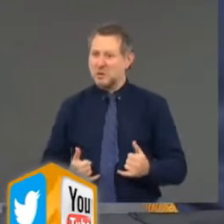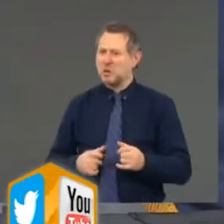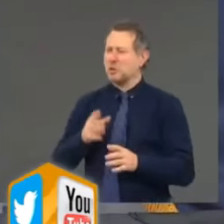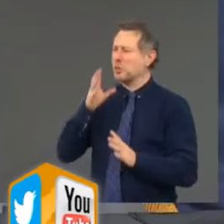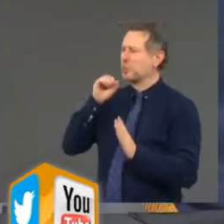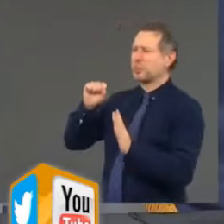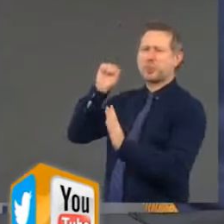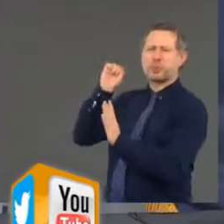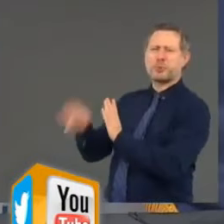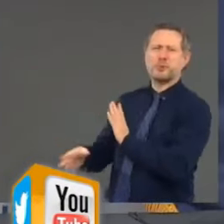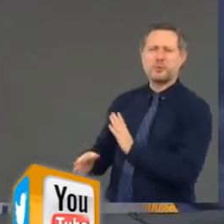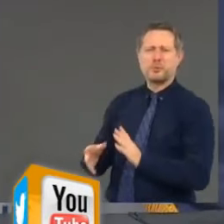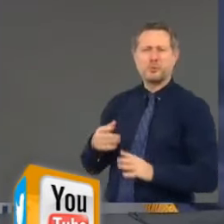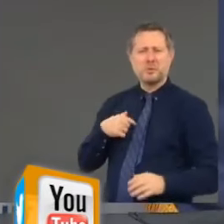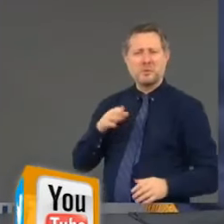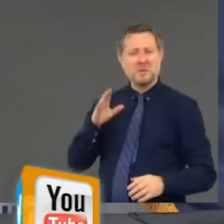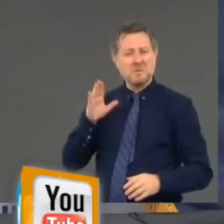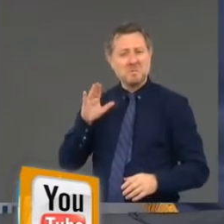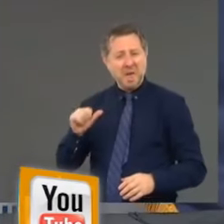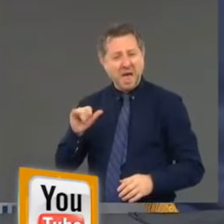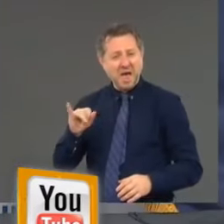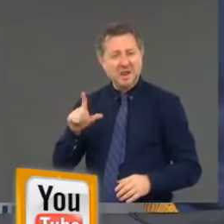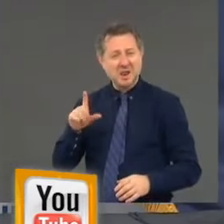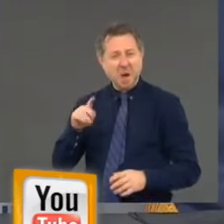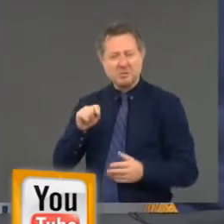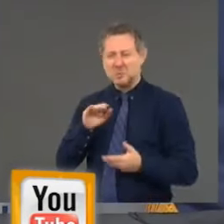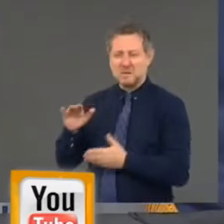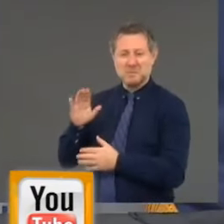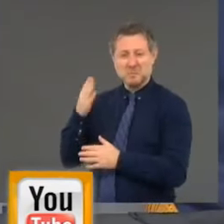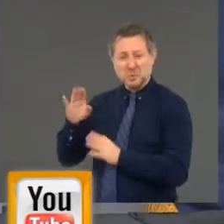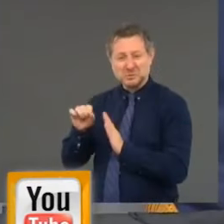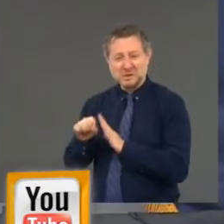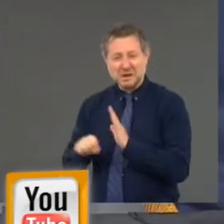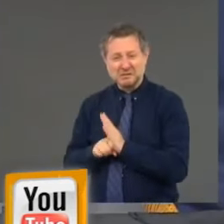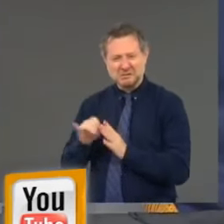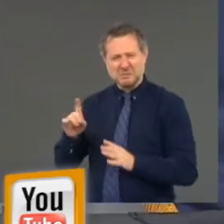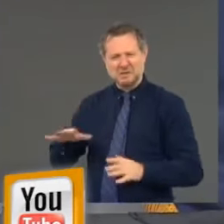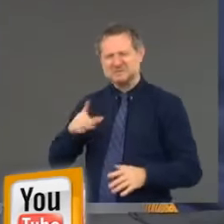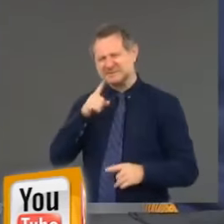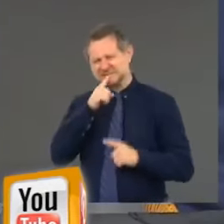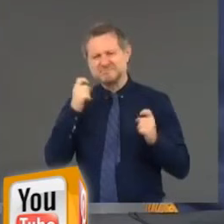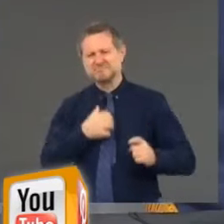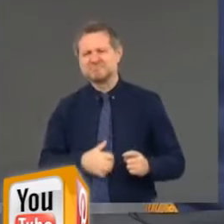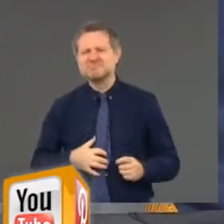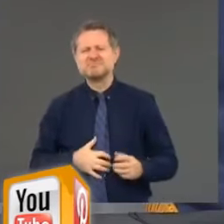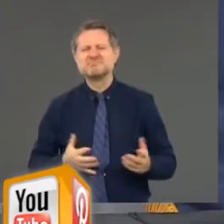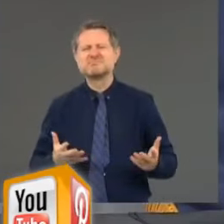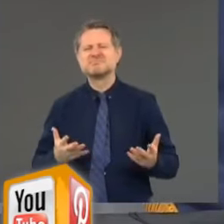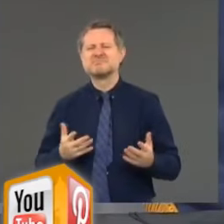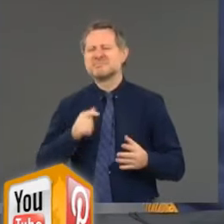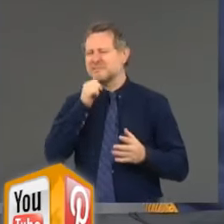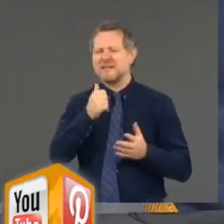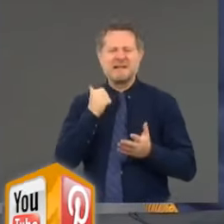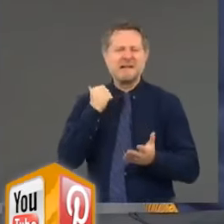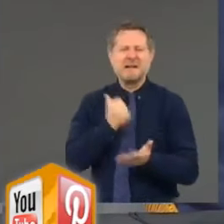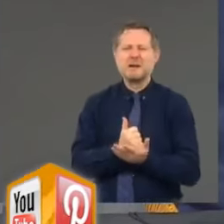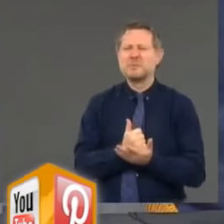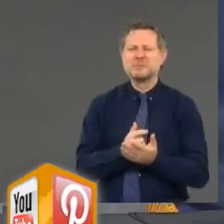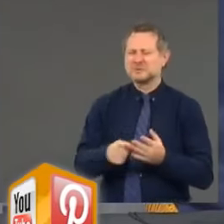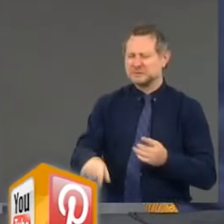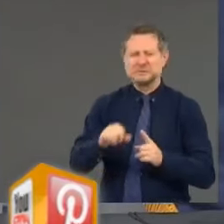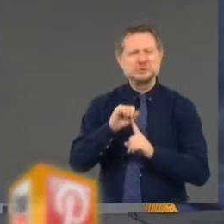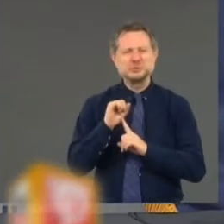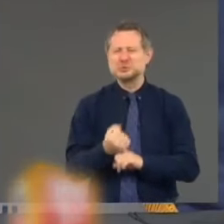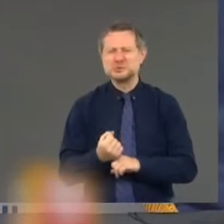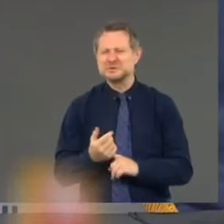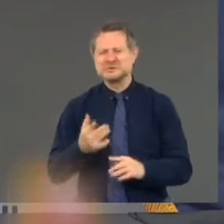this, not only is it ugly and repugnant, it's even counterproductive and self-destructive. So